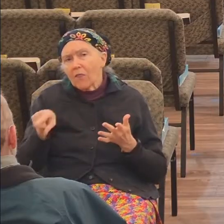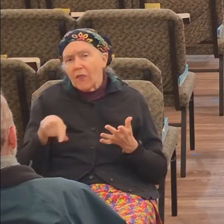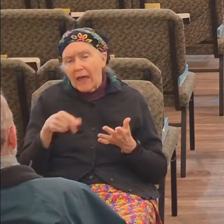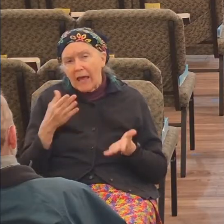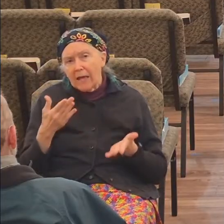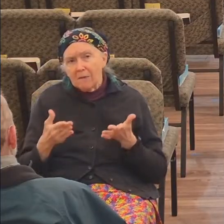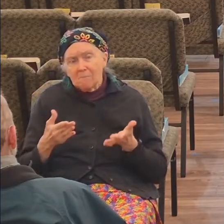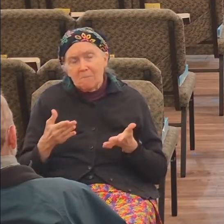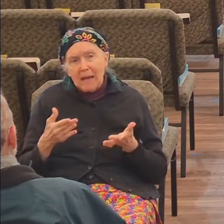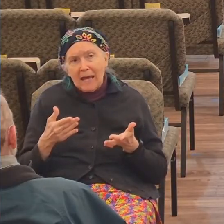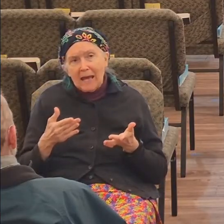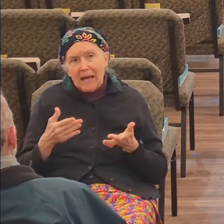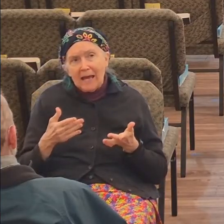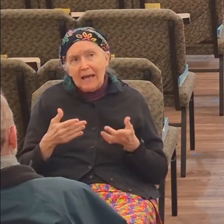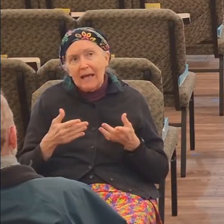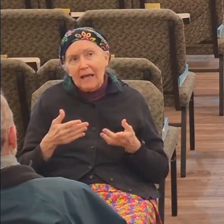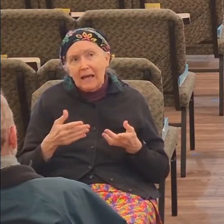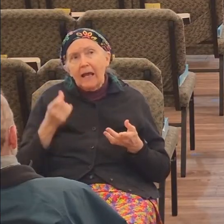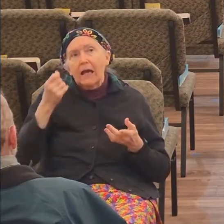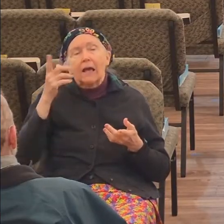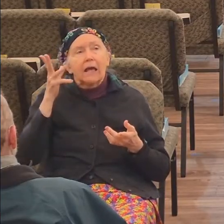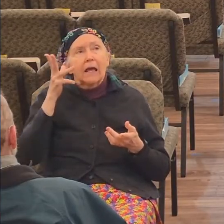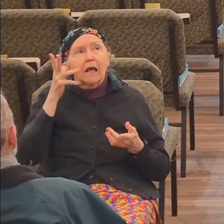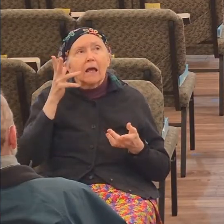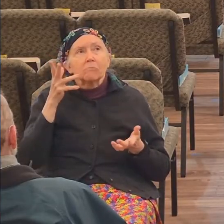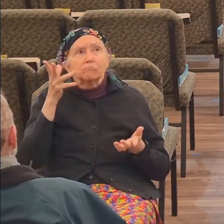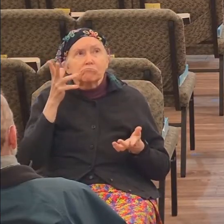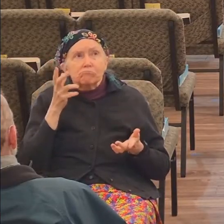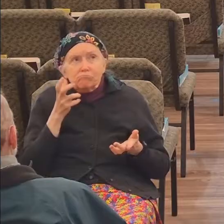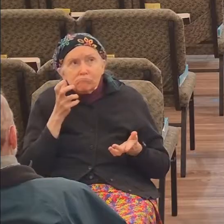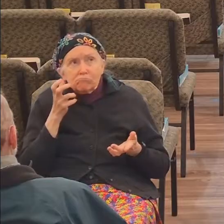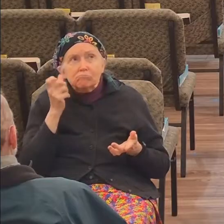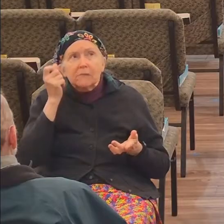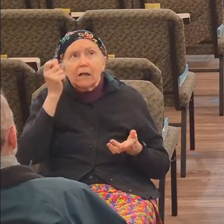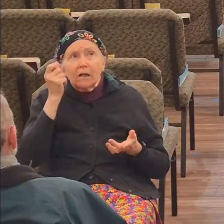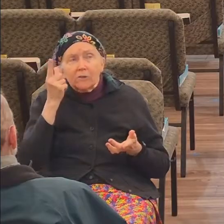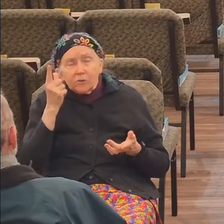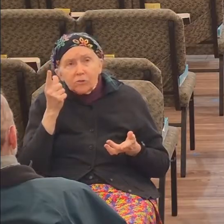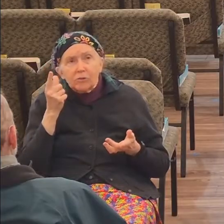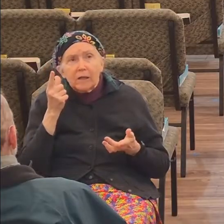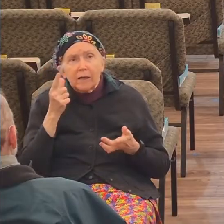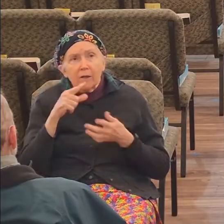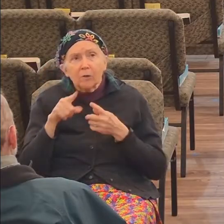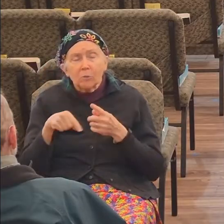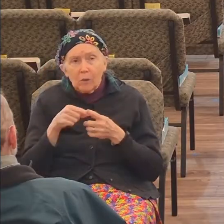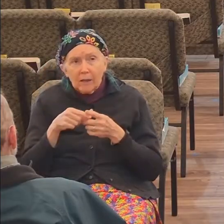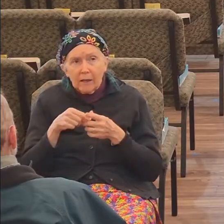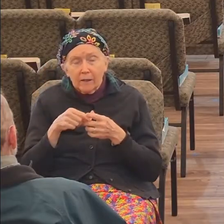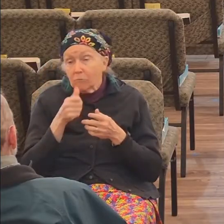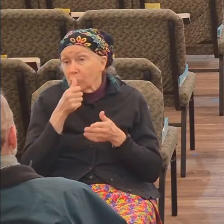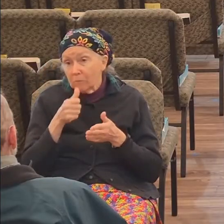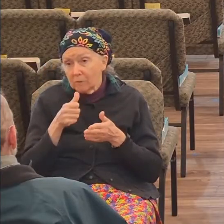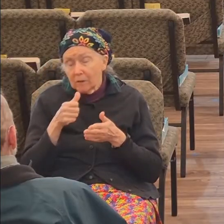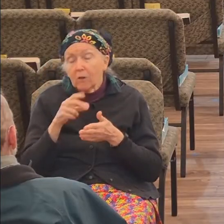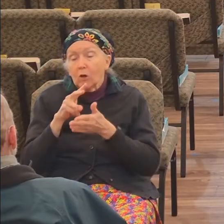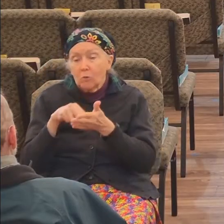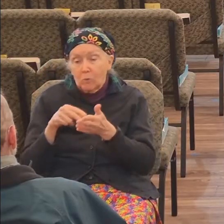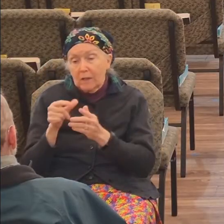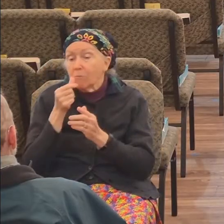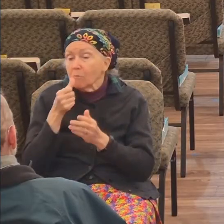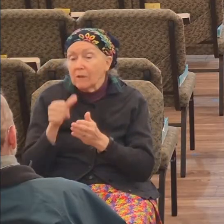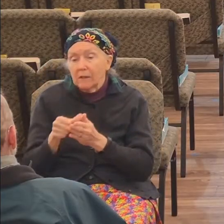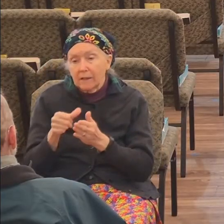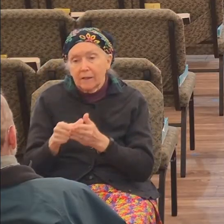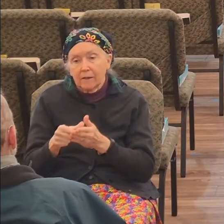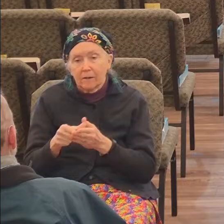letter is being read, like what might they be hearing, right? We covered this a little bit last week. And I would just summarize by saying, yeah, you belong, you matter, and